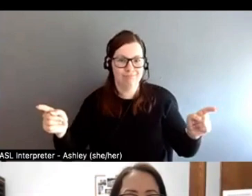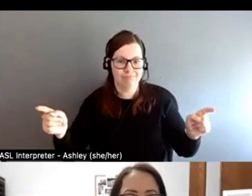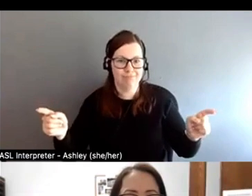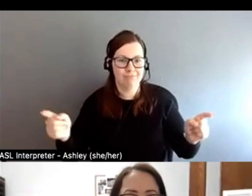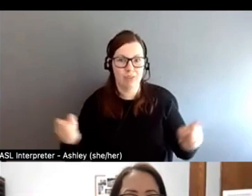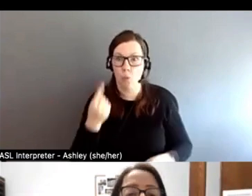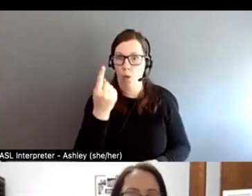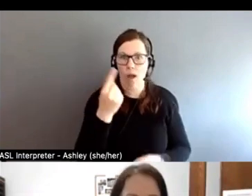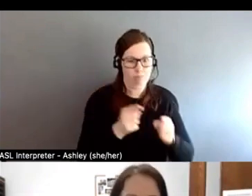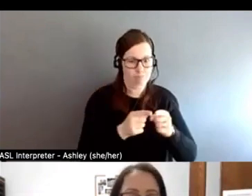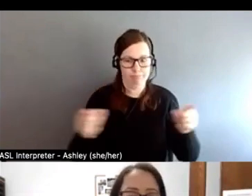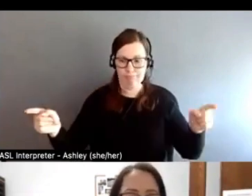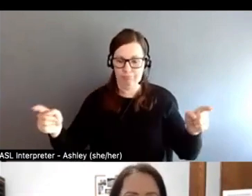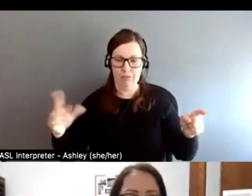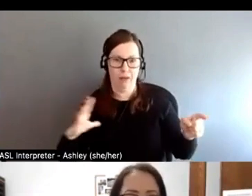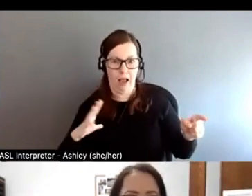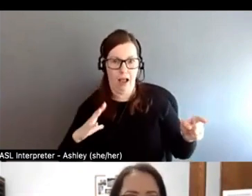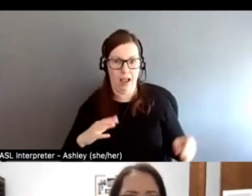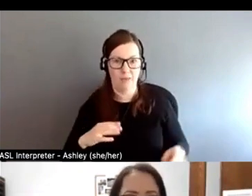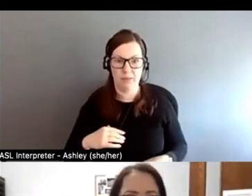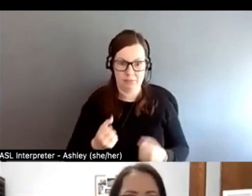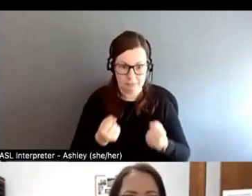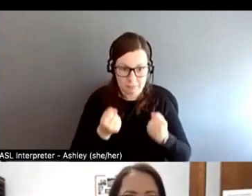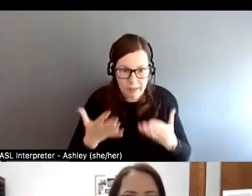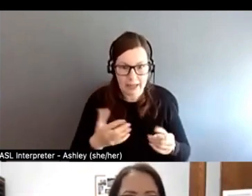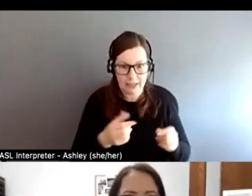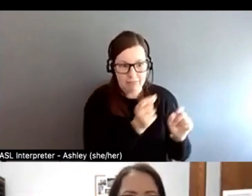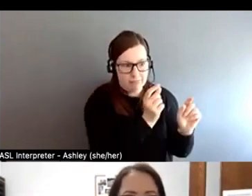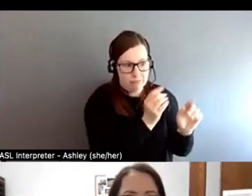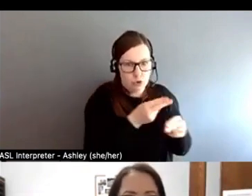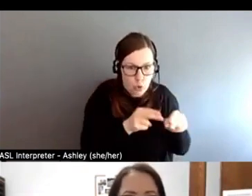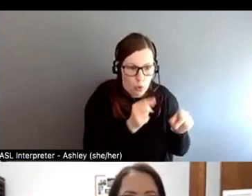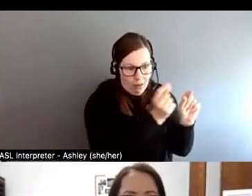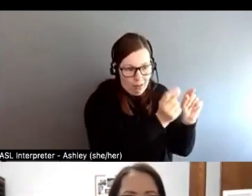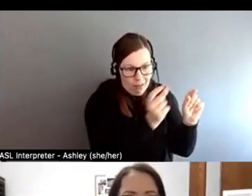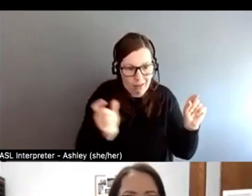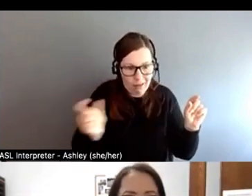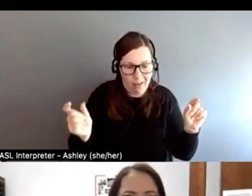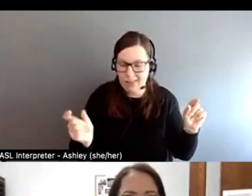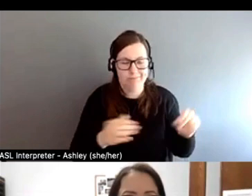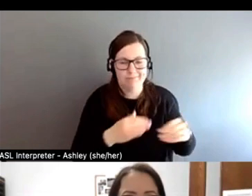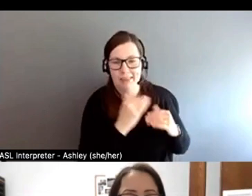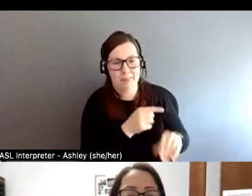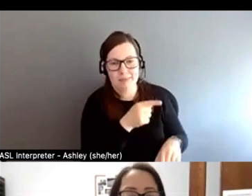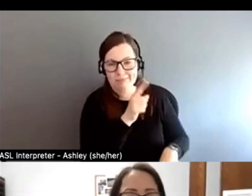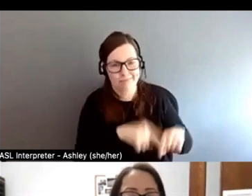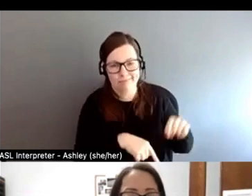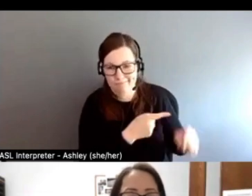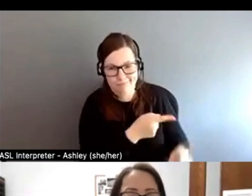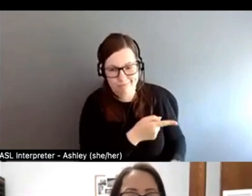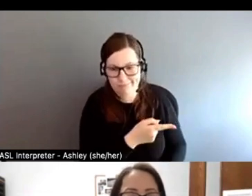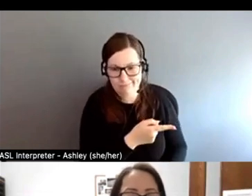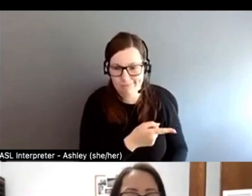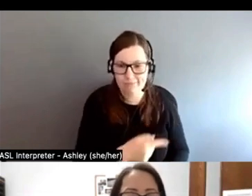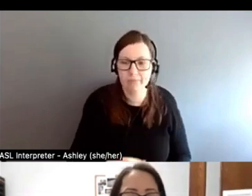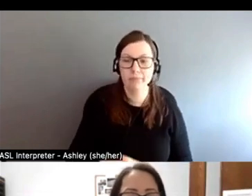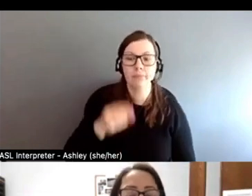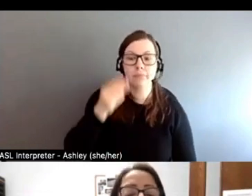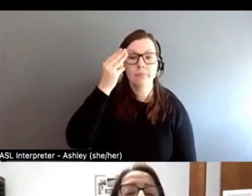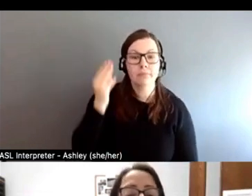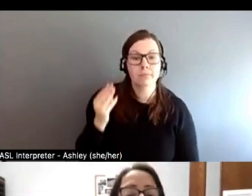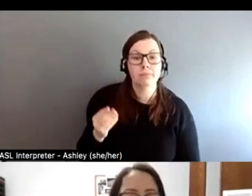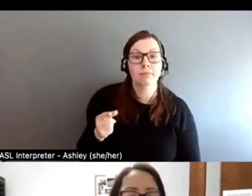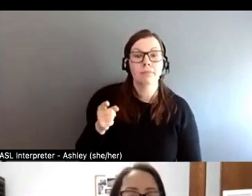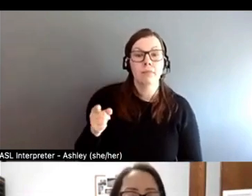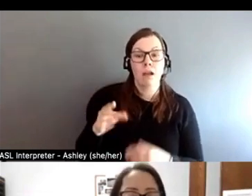what Maxine is doing with the videos. You can insert videos and images to illustrate your video, which is amazing, because you